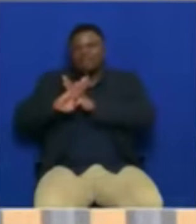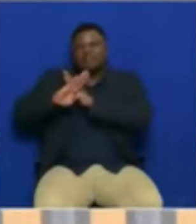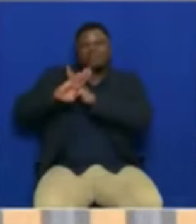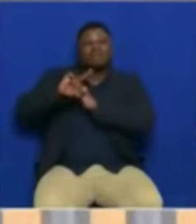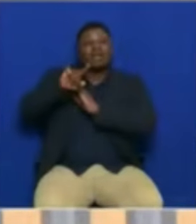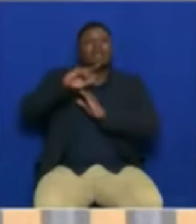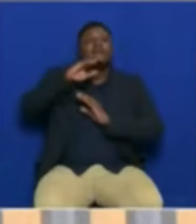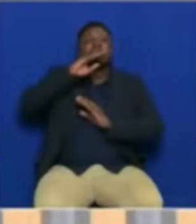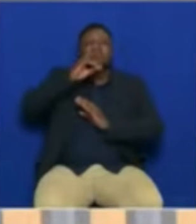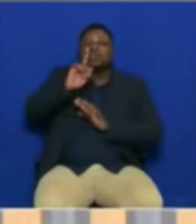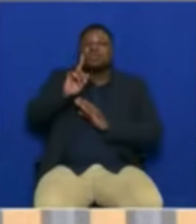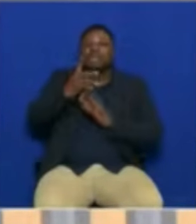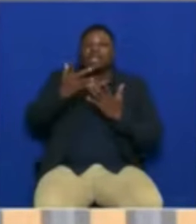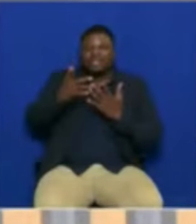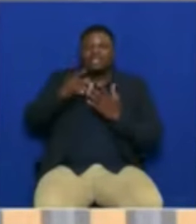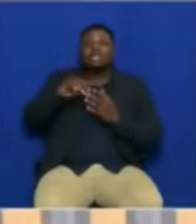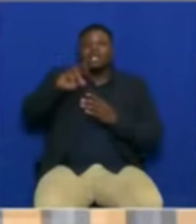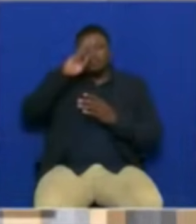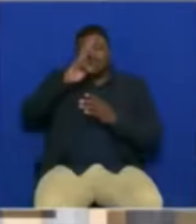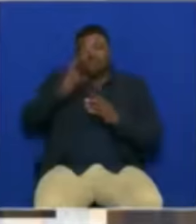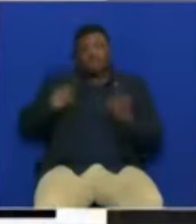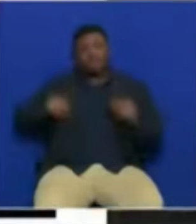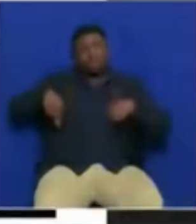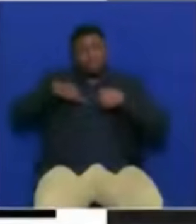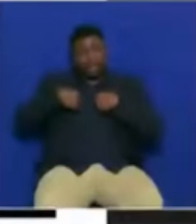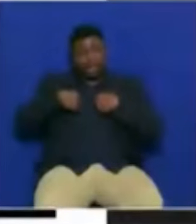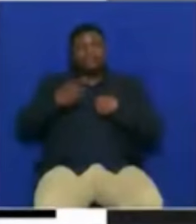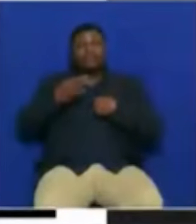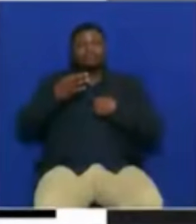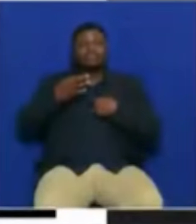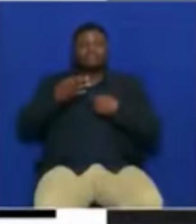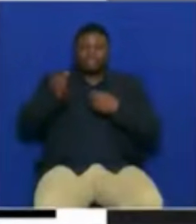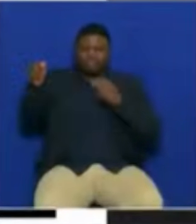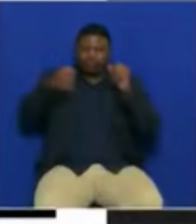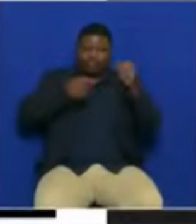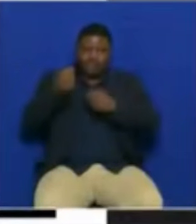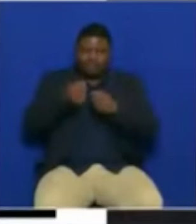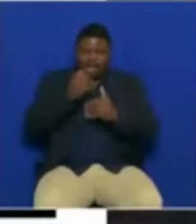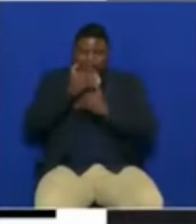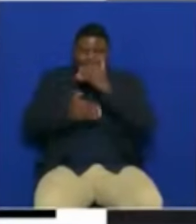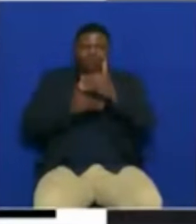the recruitment process, a panel, vetting,